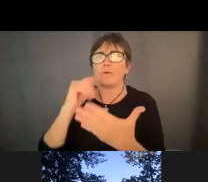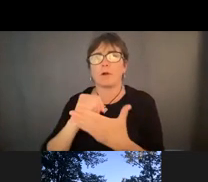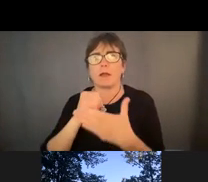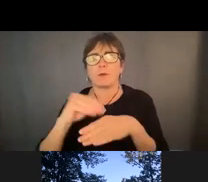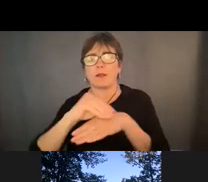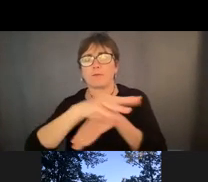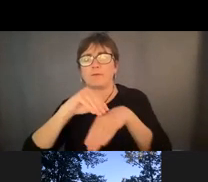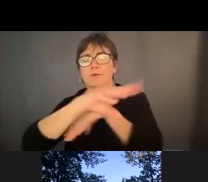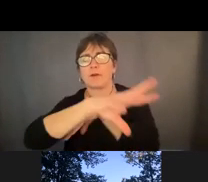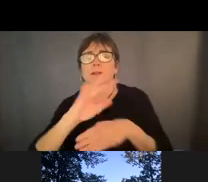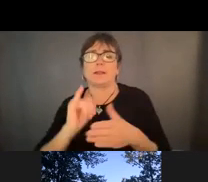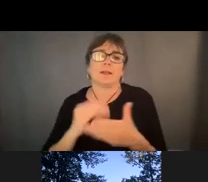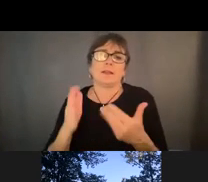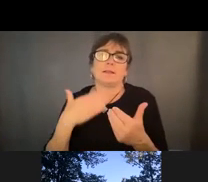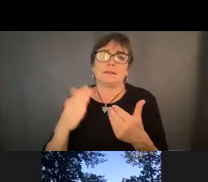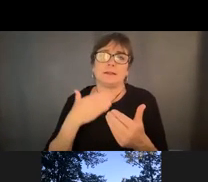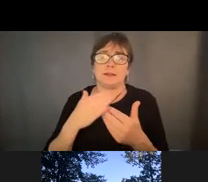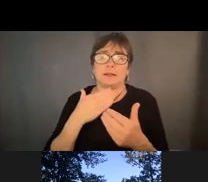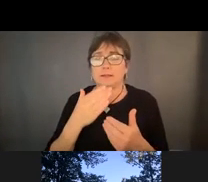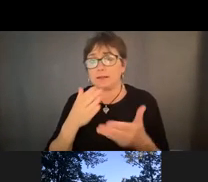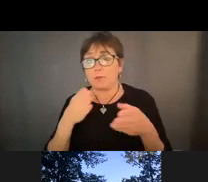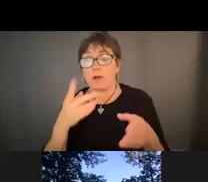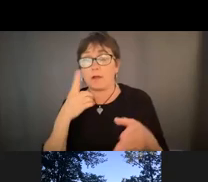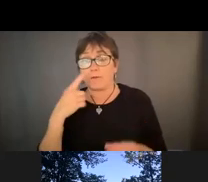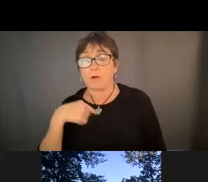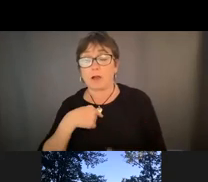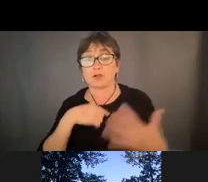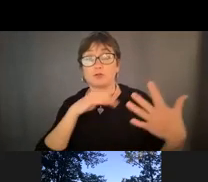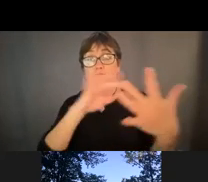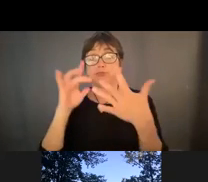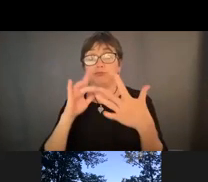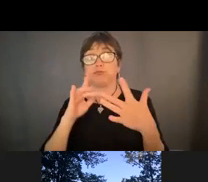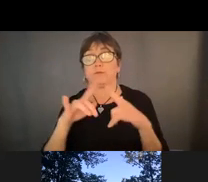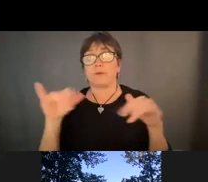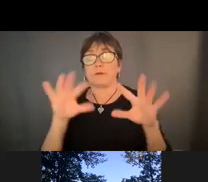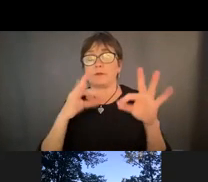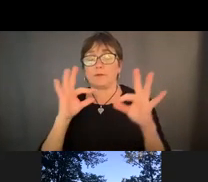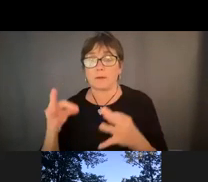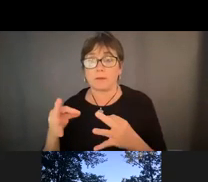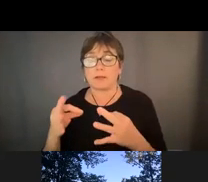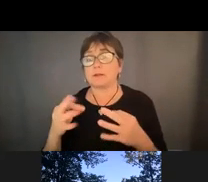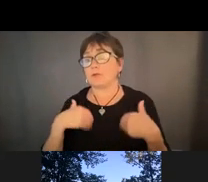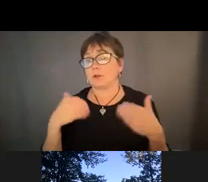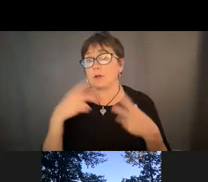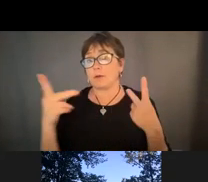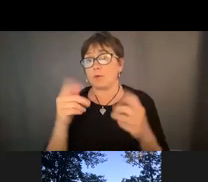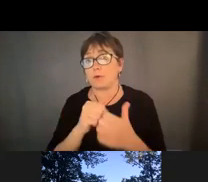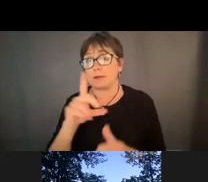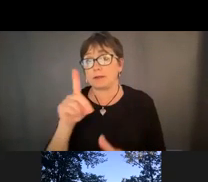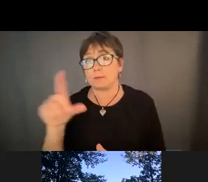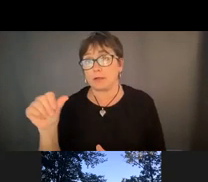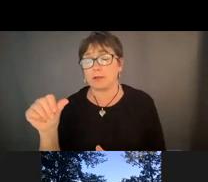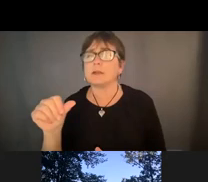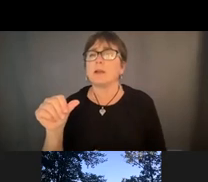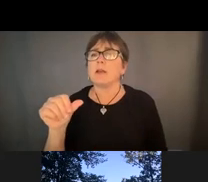I think that's an easy way for us to reach different families and youth with disabilities. And I think they can also help